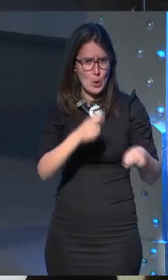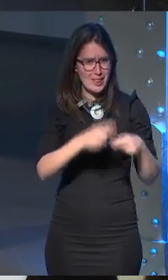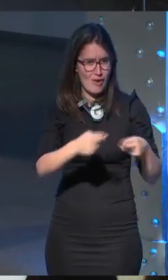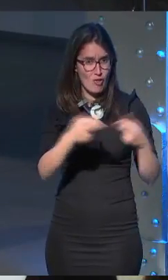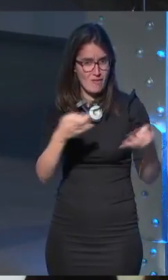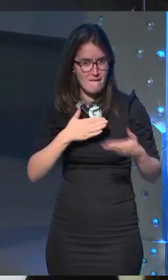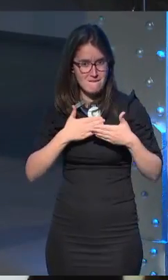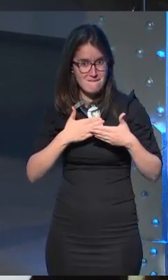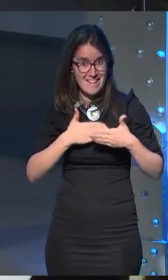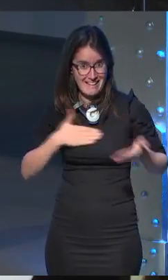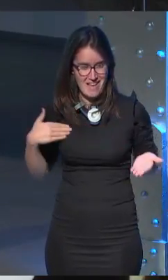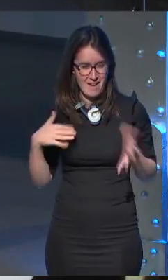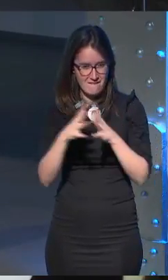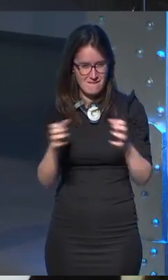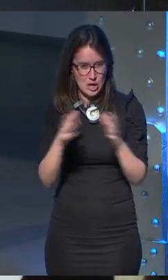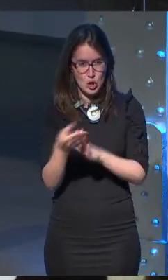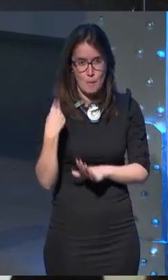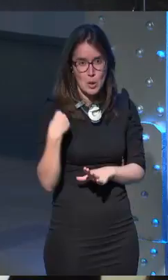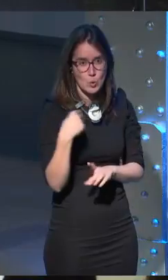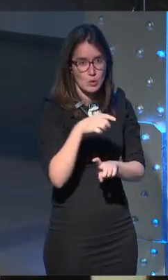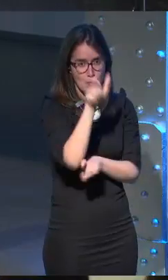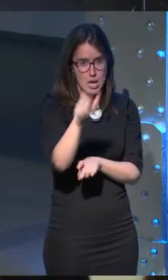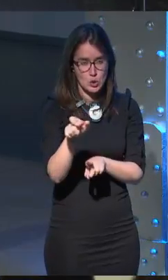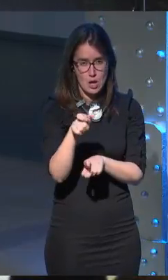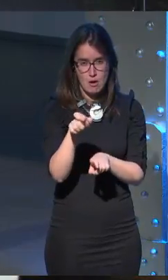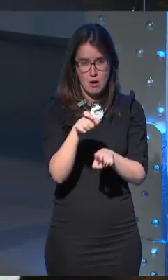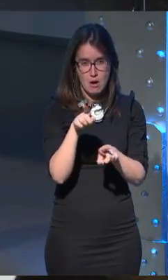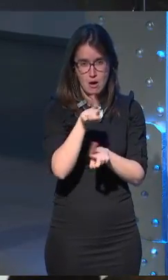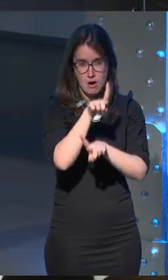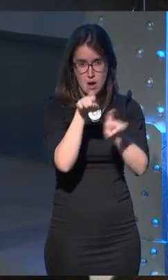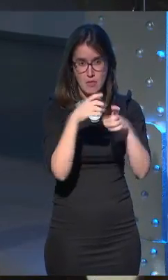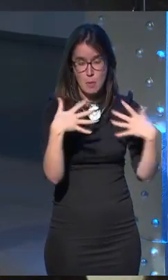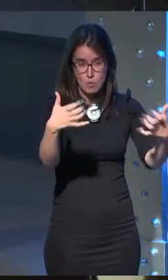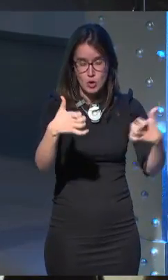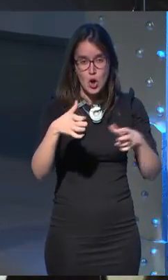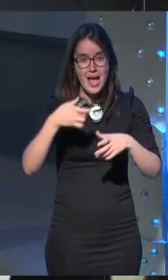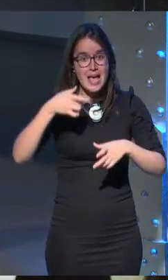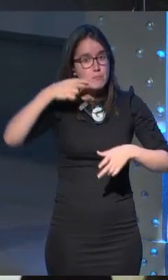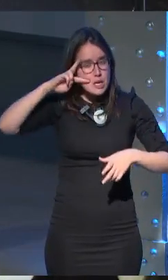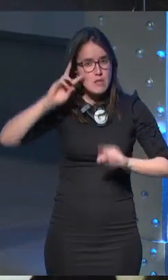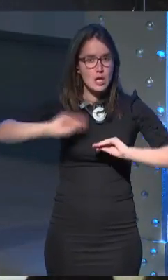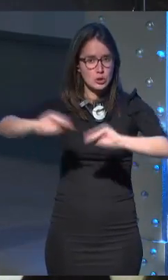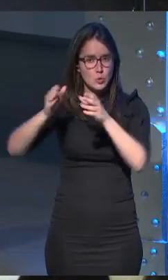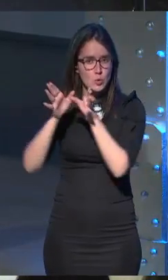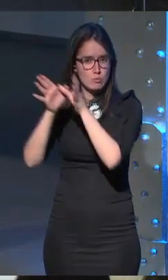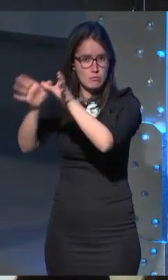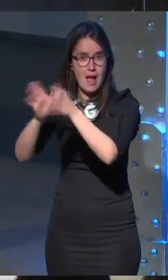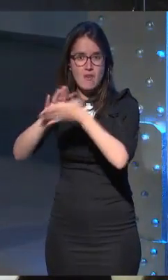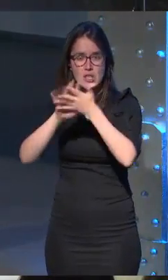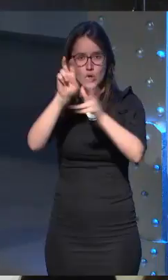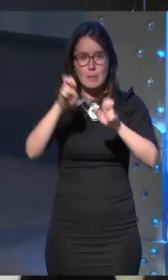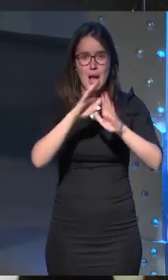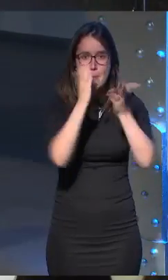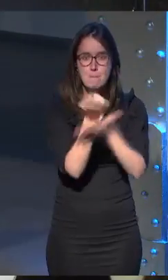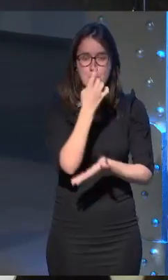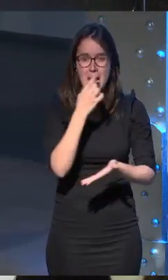Nos pregunta Luis. We have a question from Luis Ferreira from the audience. With your experience in the ISS, and speaking